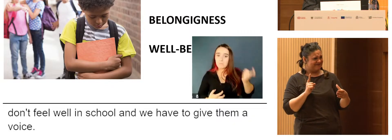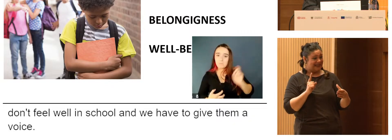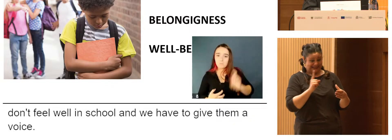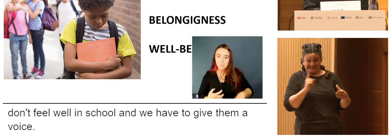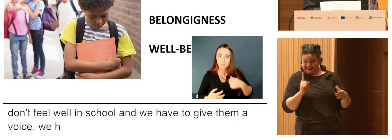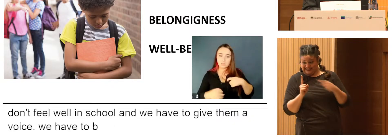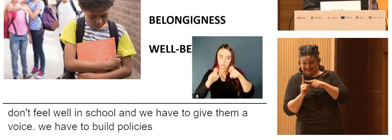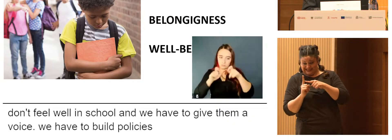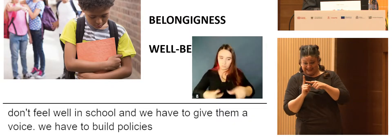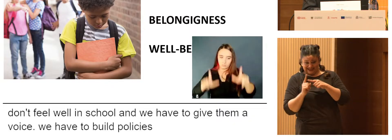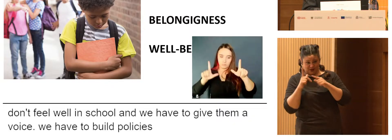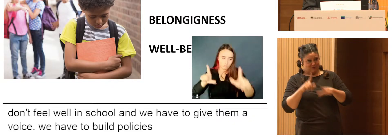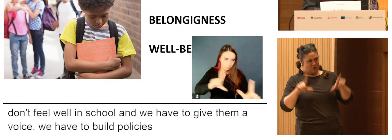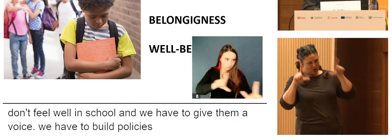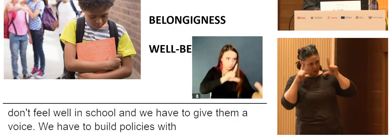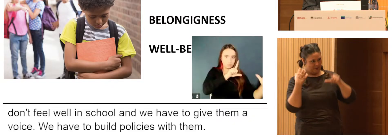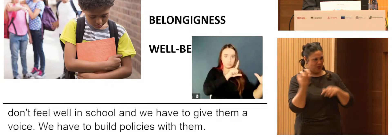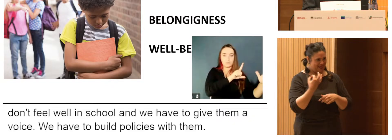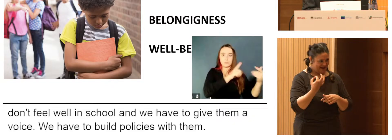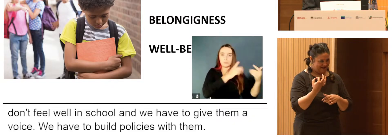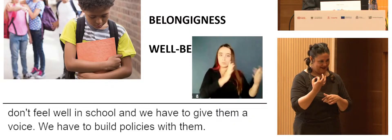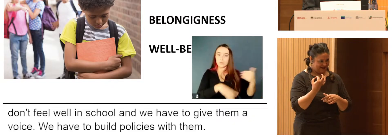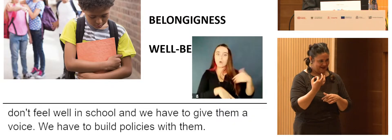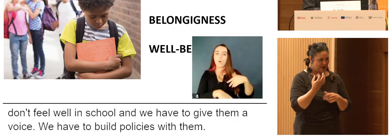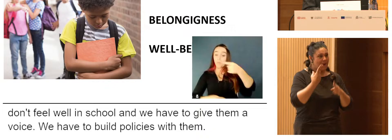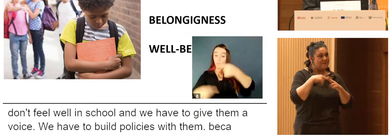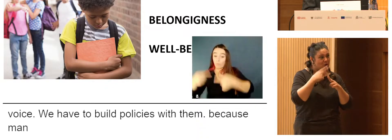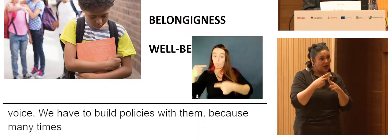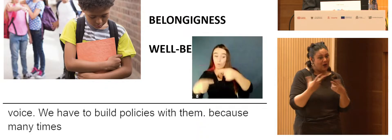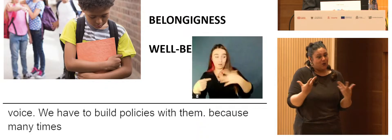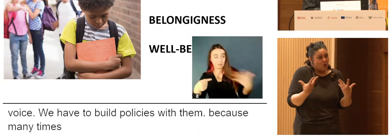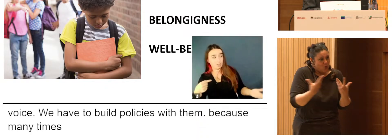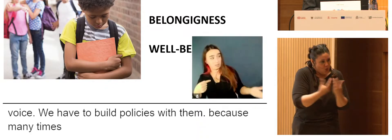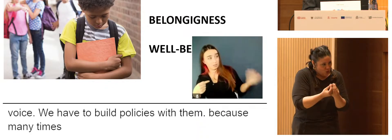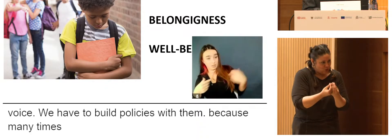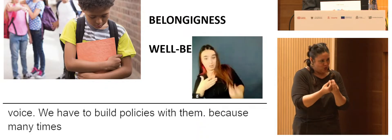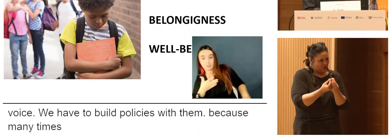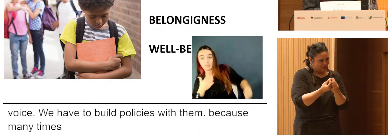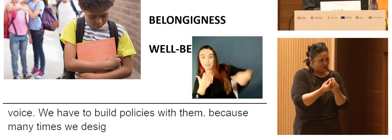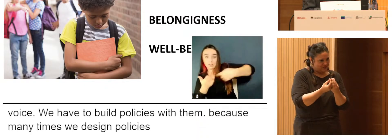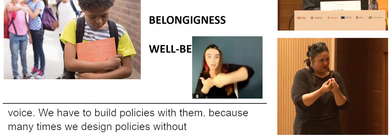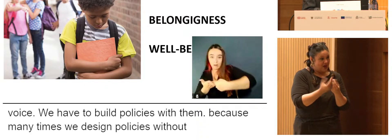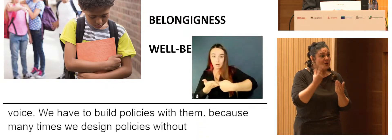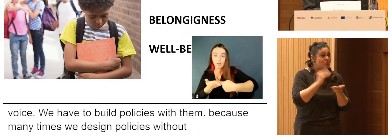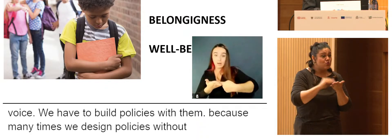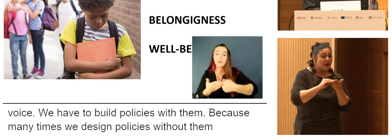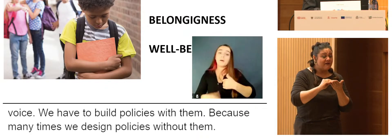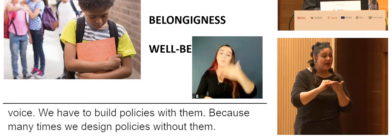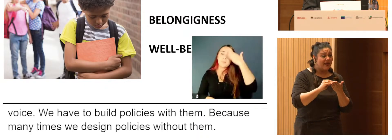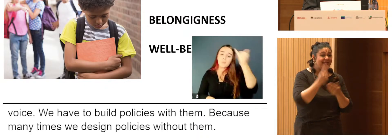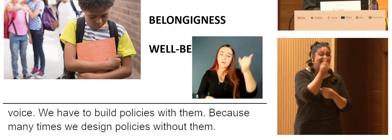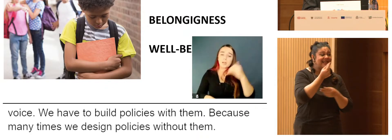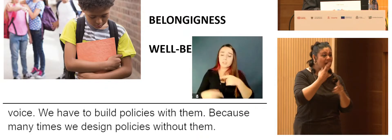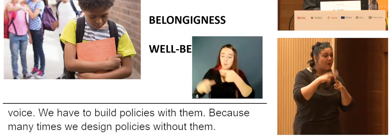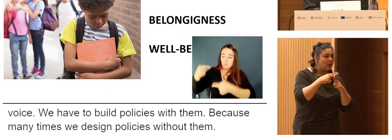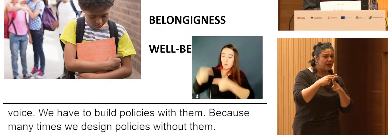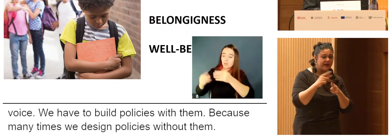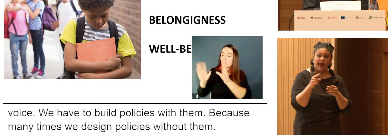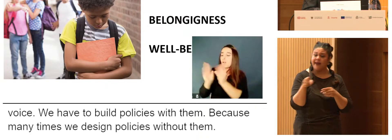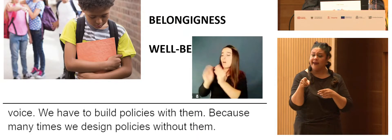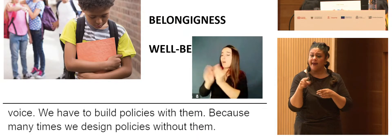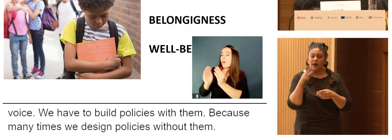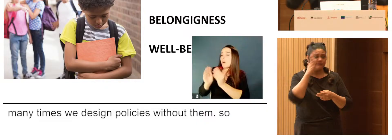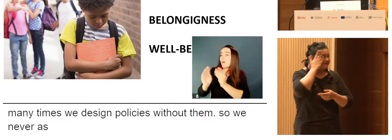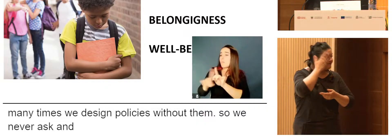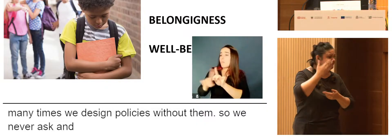policies with them, because many times we design policies without them. So we never ask, and